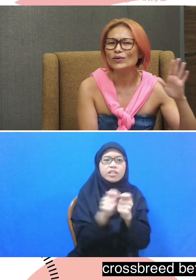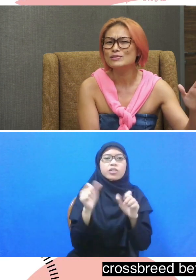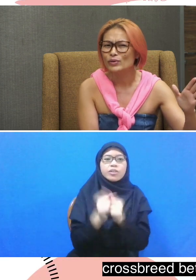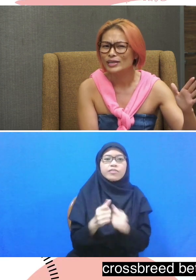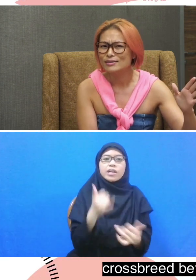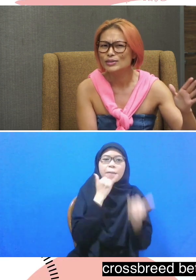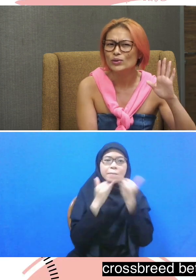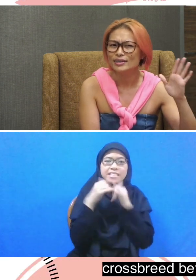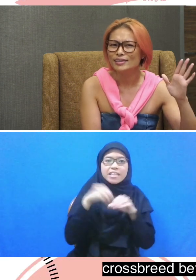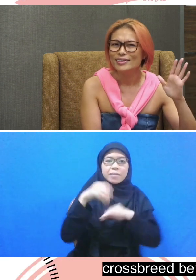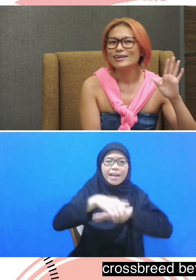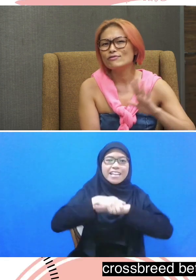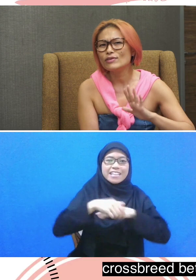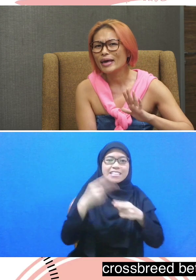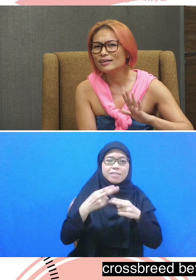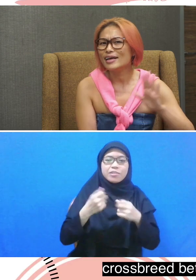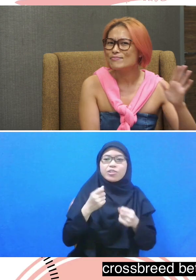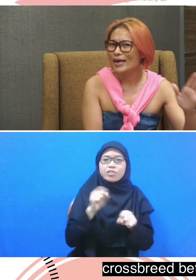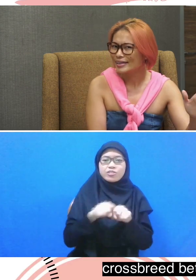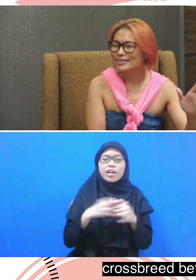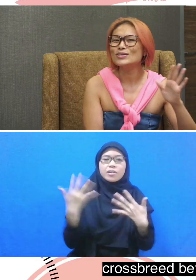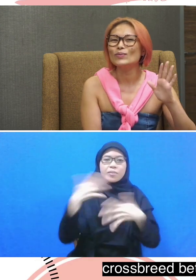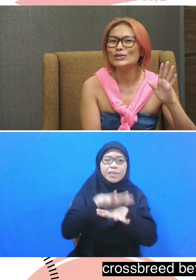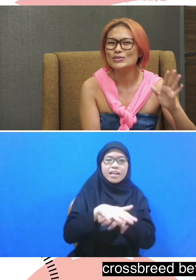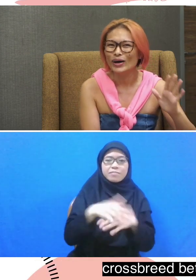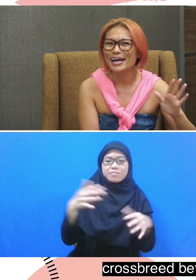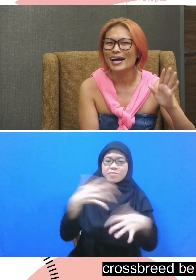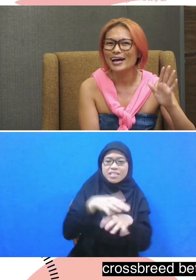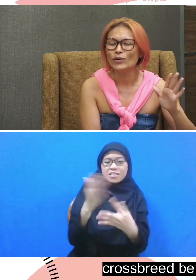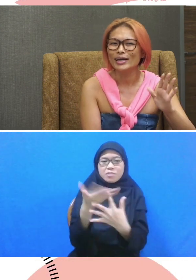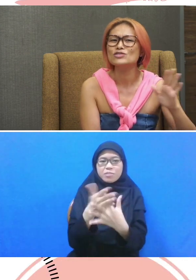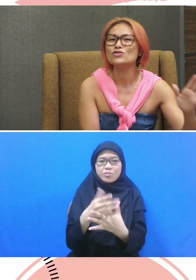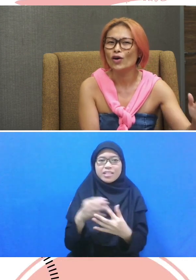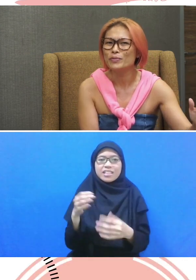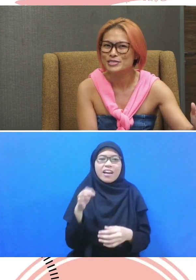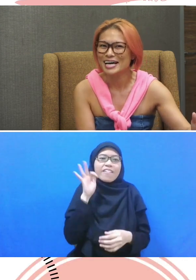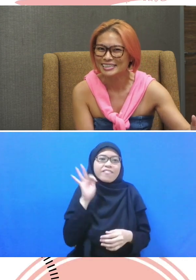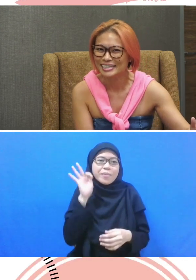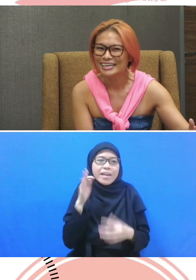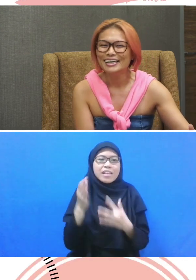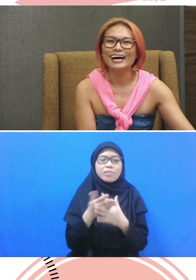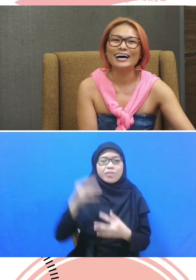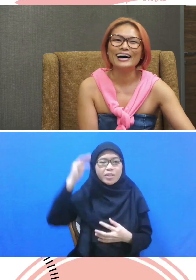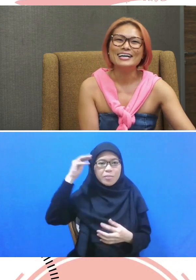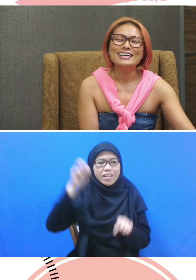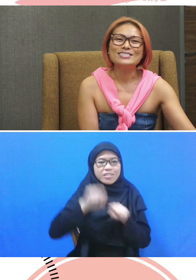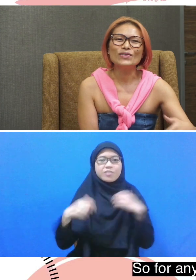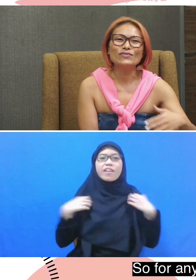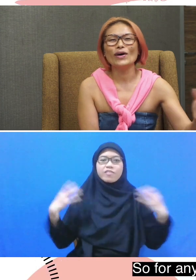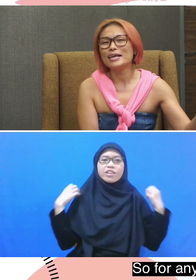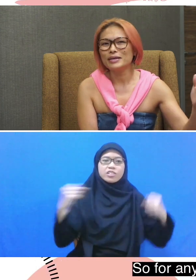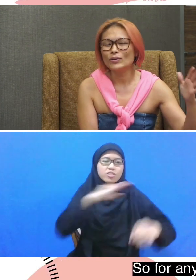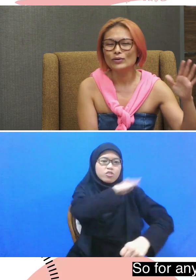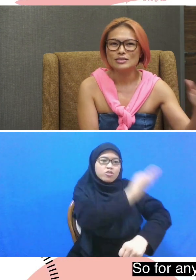a crossbreed between female and male, so which is why I have quite a strong personality. So